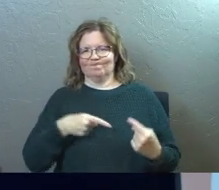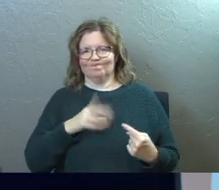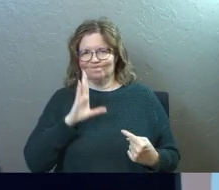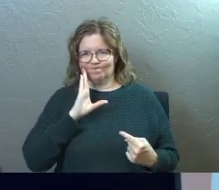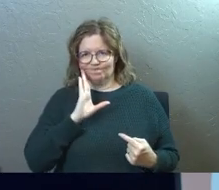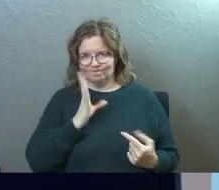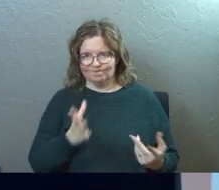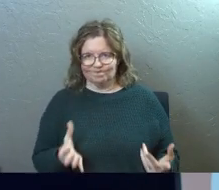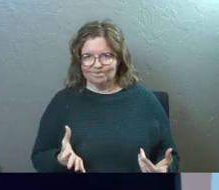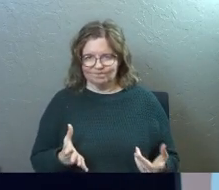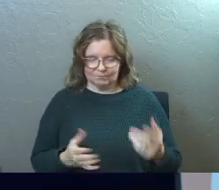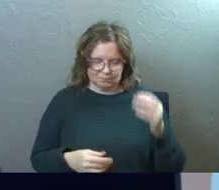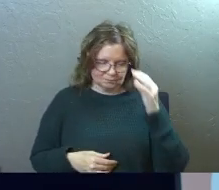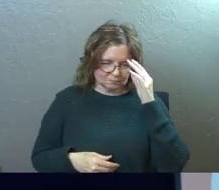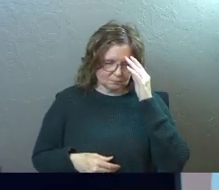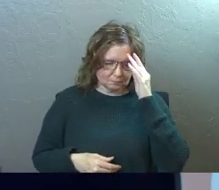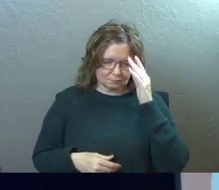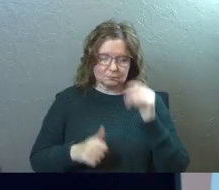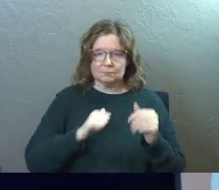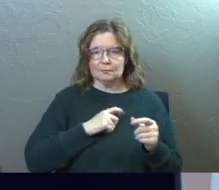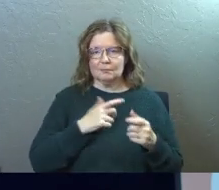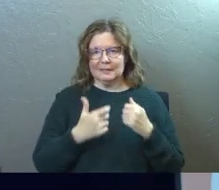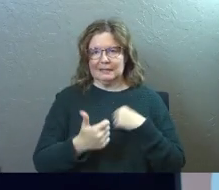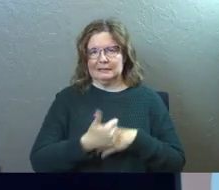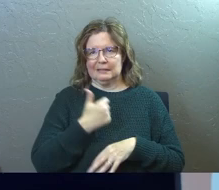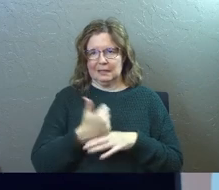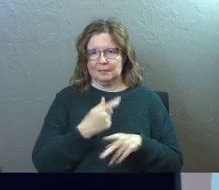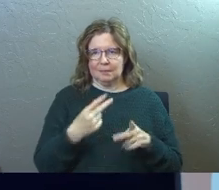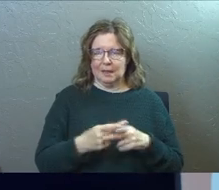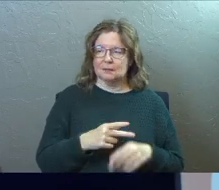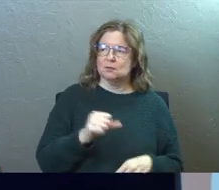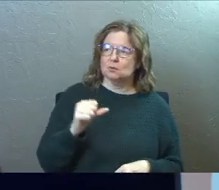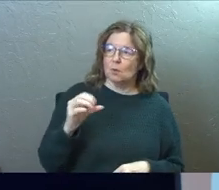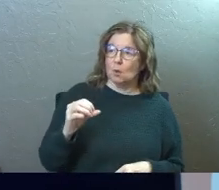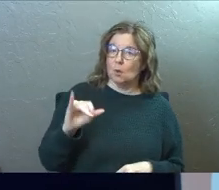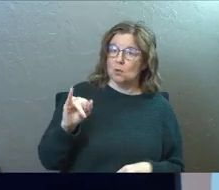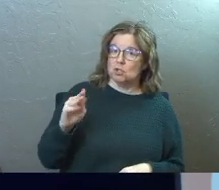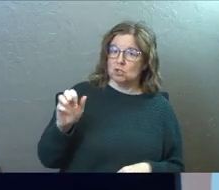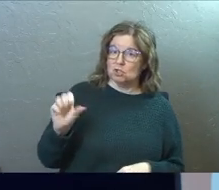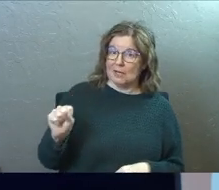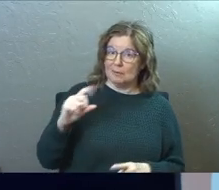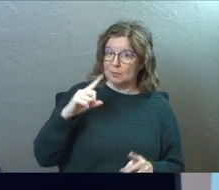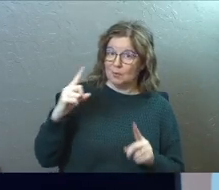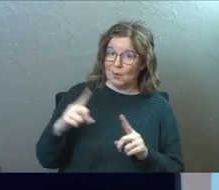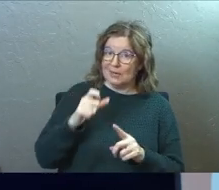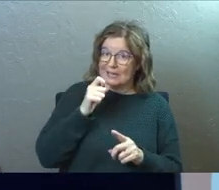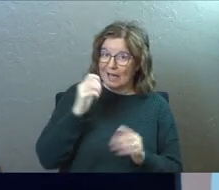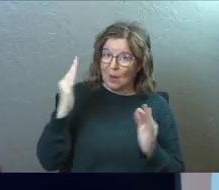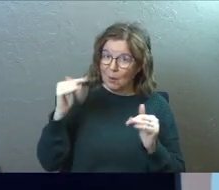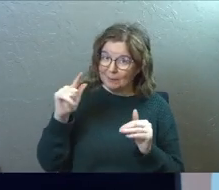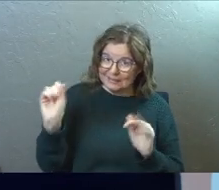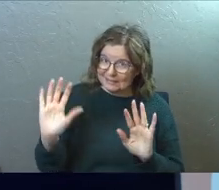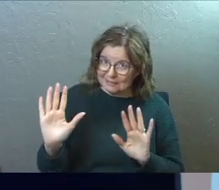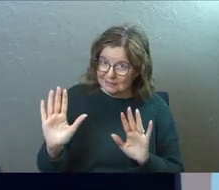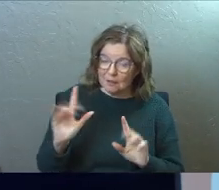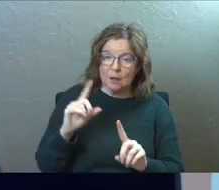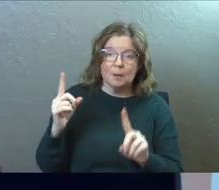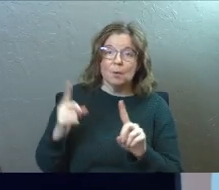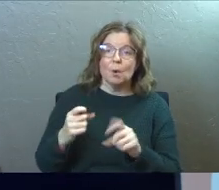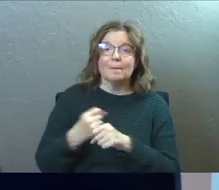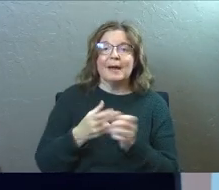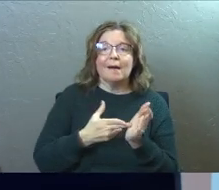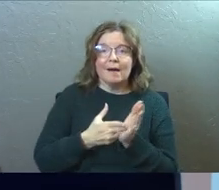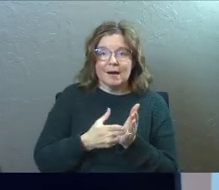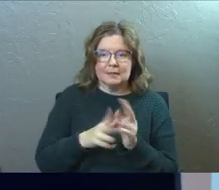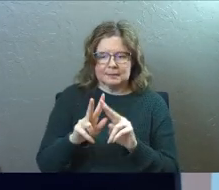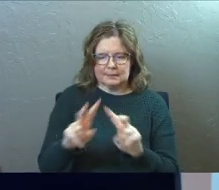to say those words. And we put ourselves in a dangerous spot, and the reality is we need help. So James's point is not to be hopeless. James's point is make an